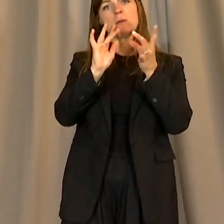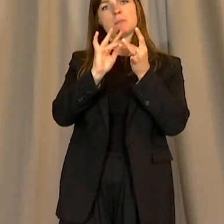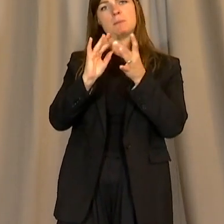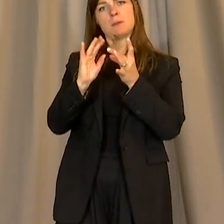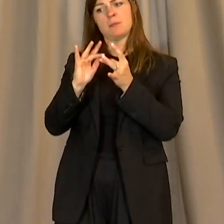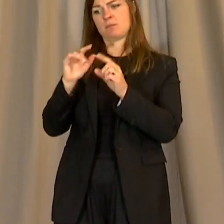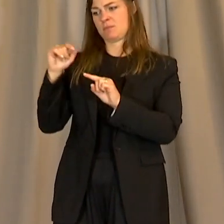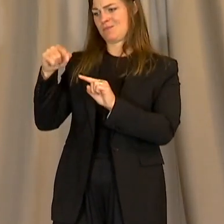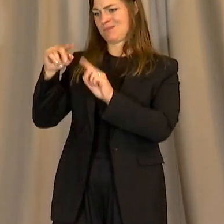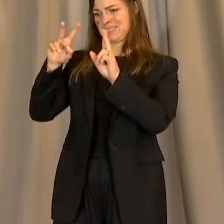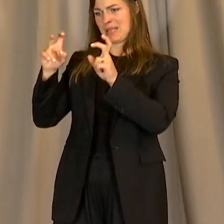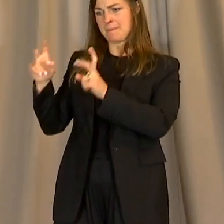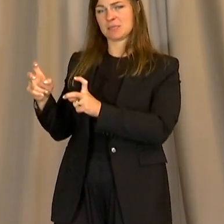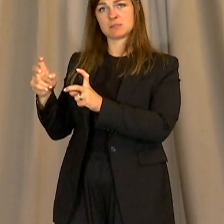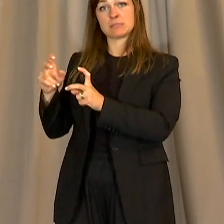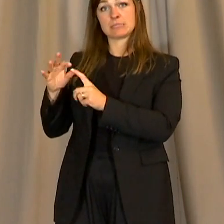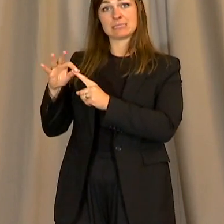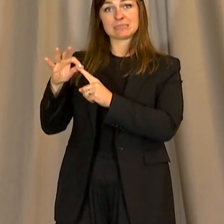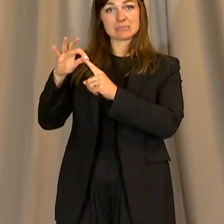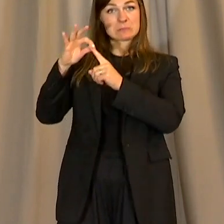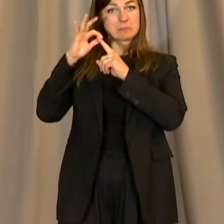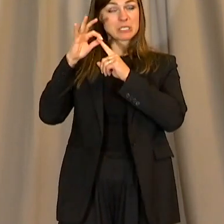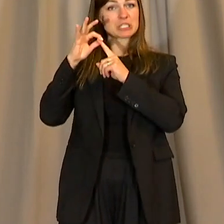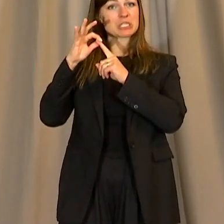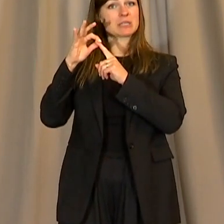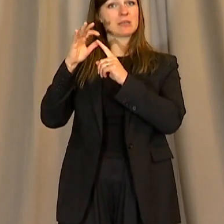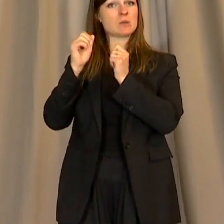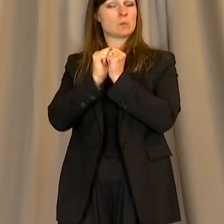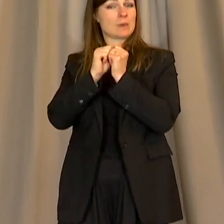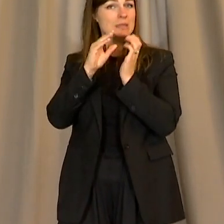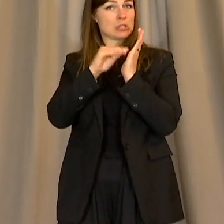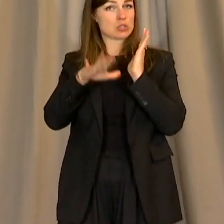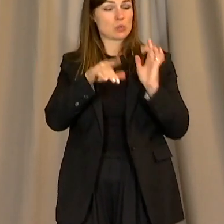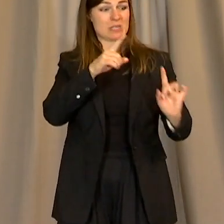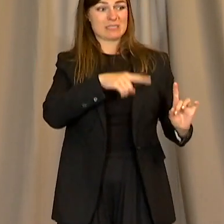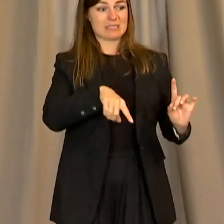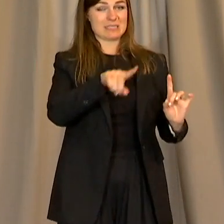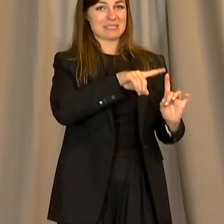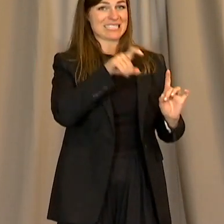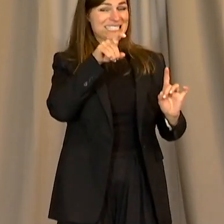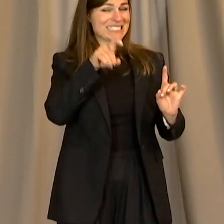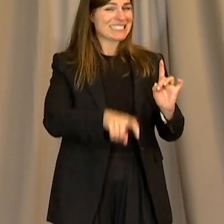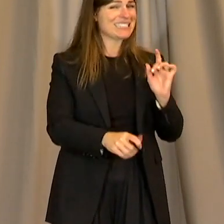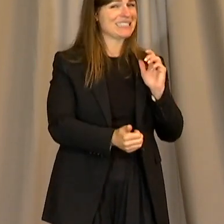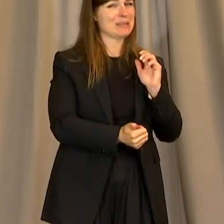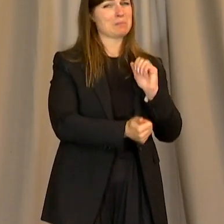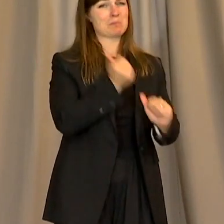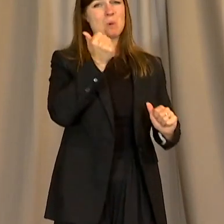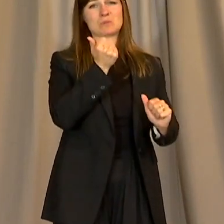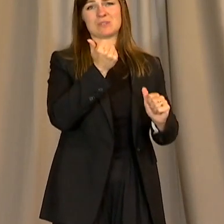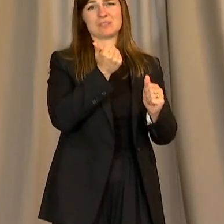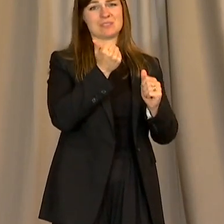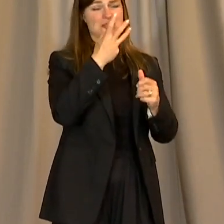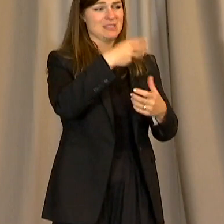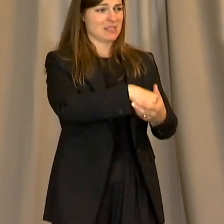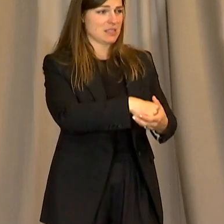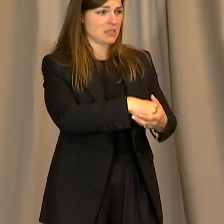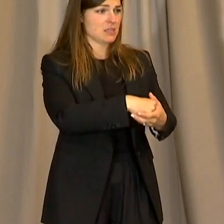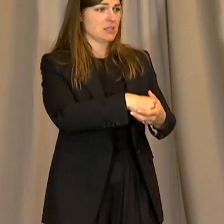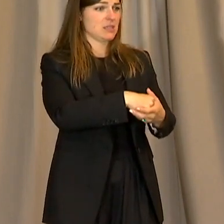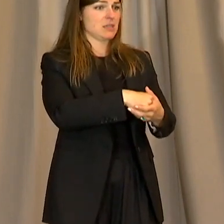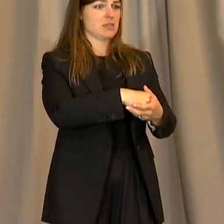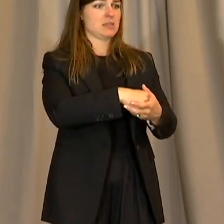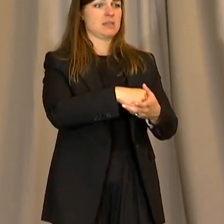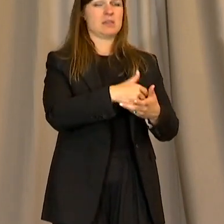things, especially with the least of these, with the students who need the most, then